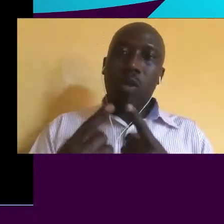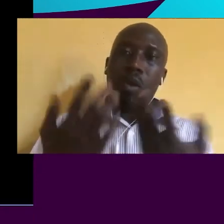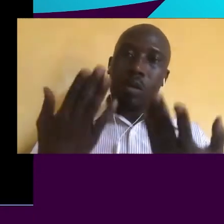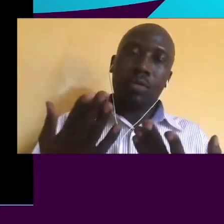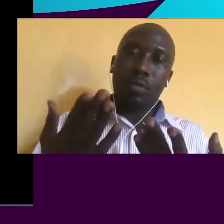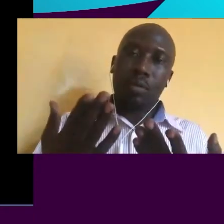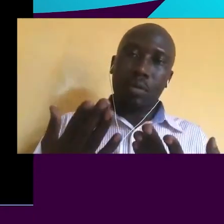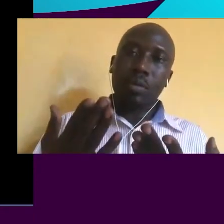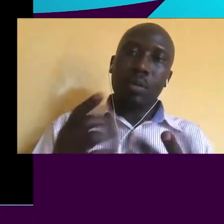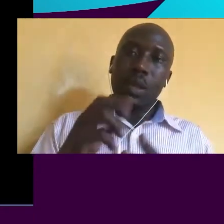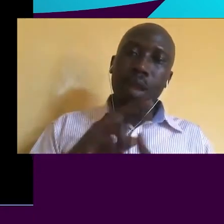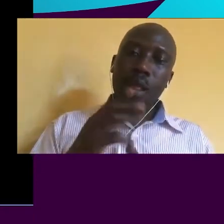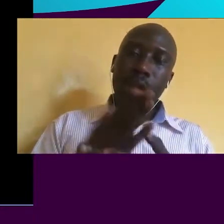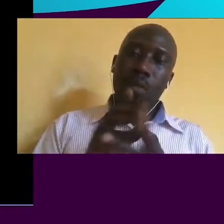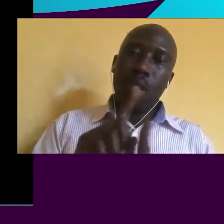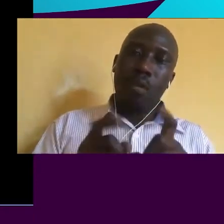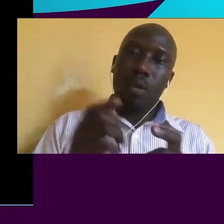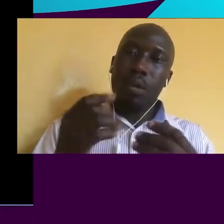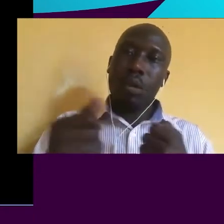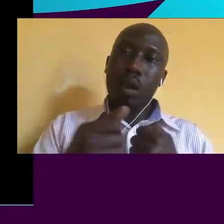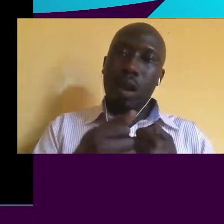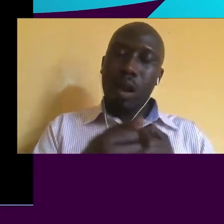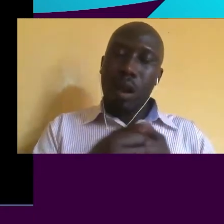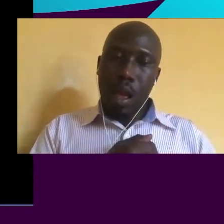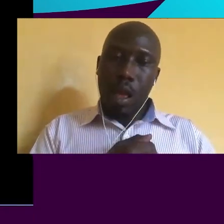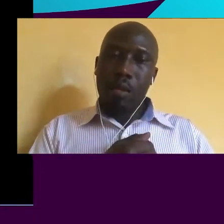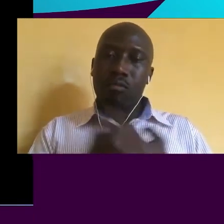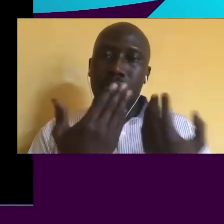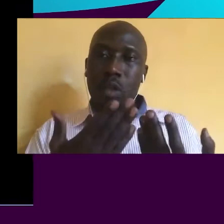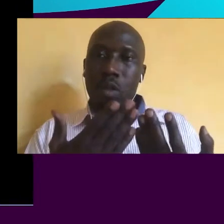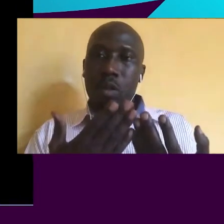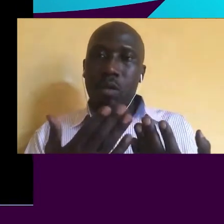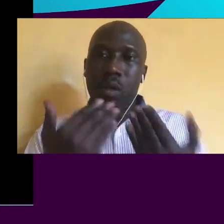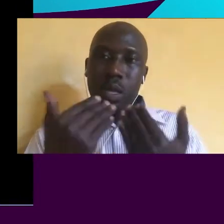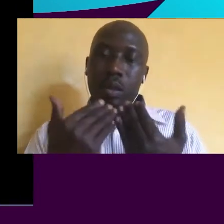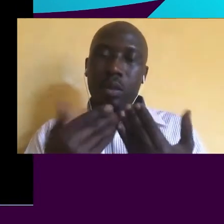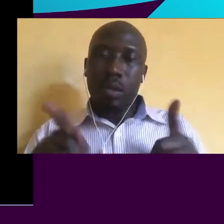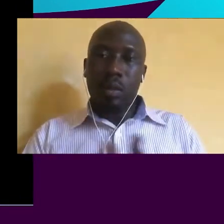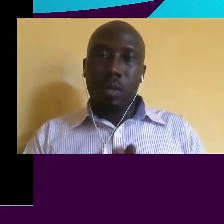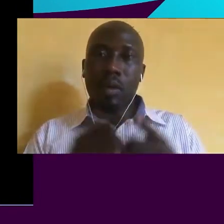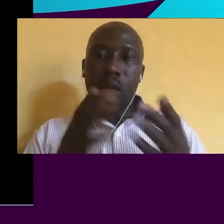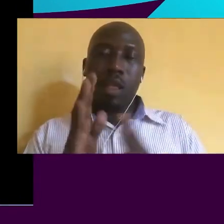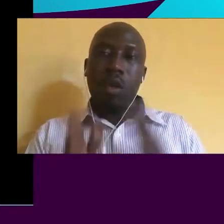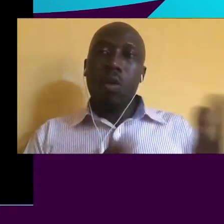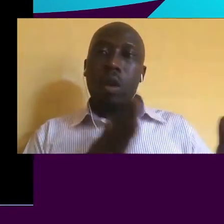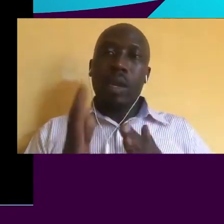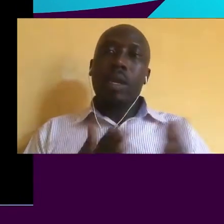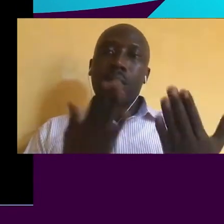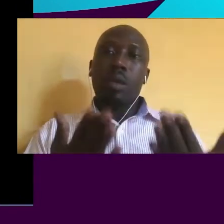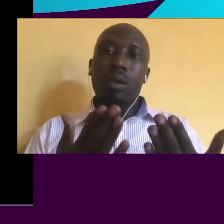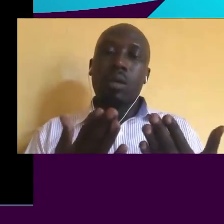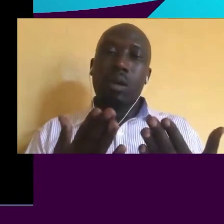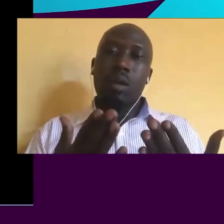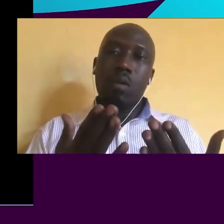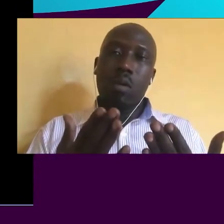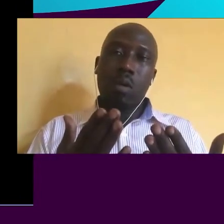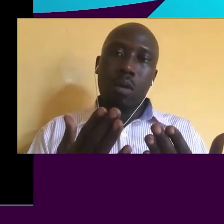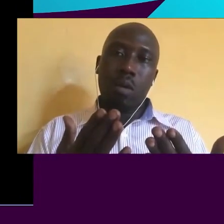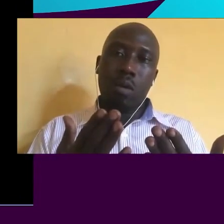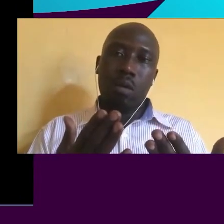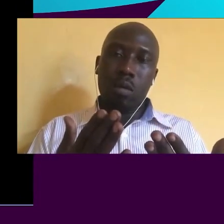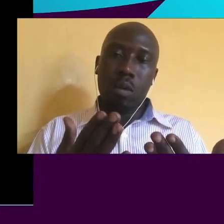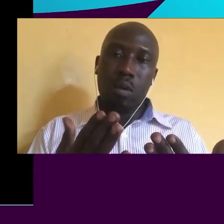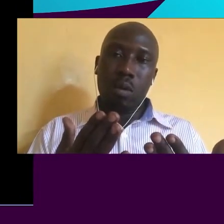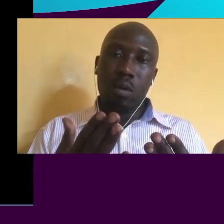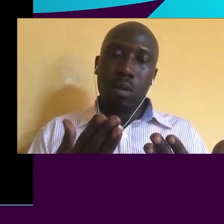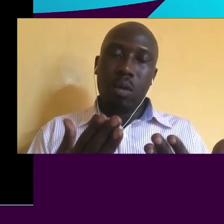to extend my thanks to all of you and the organizers. For the matter of this, going to your